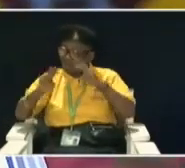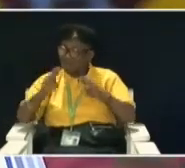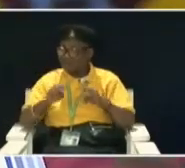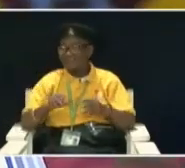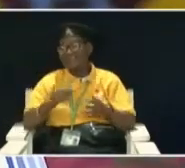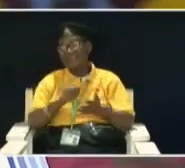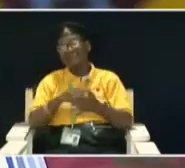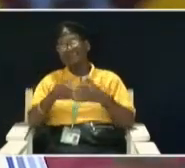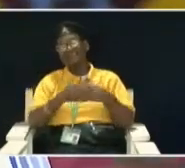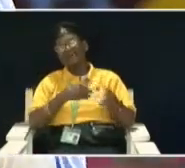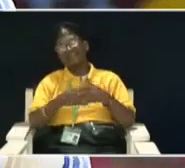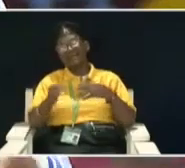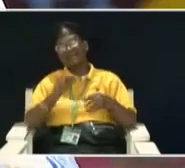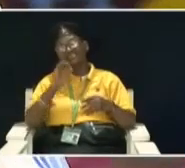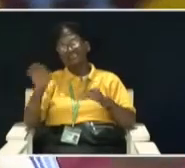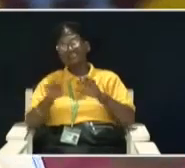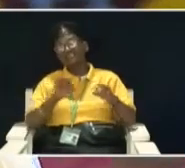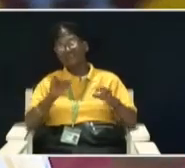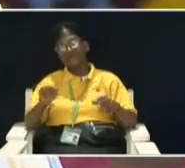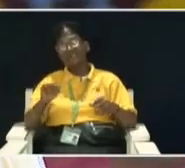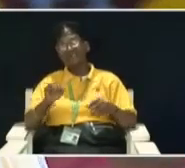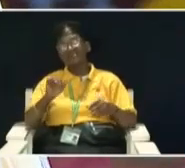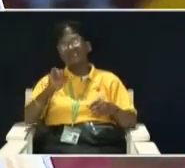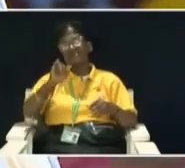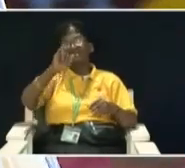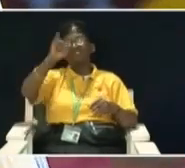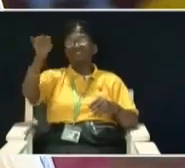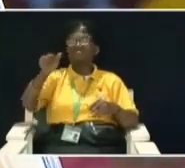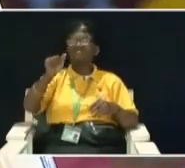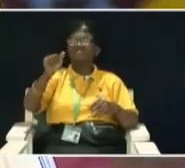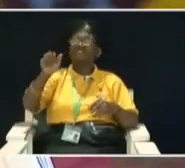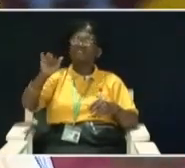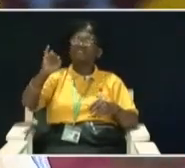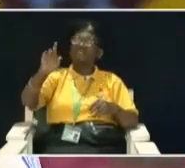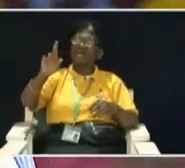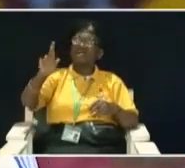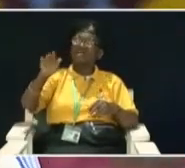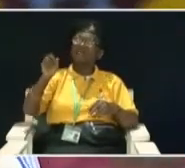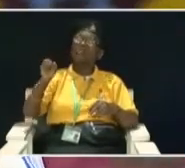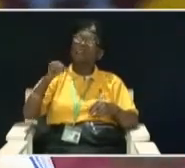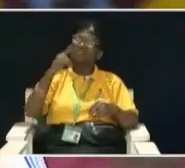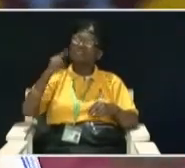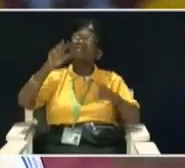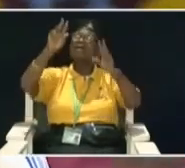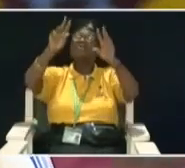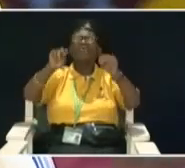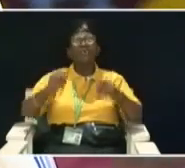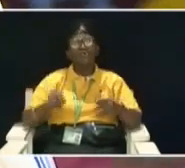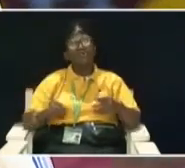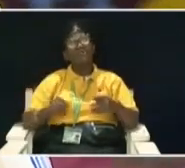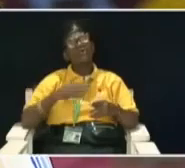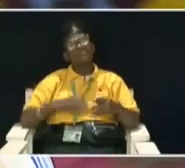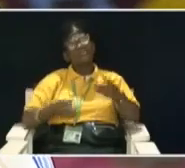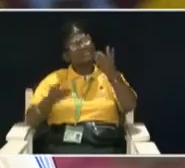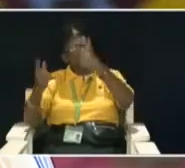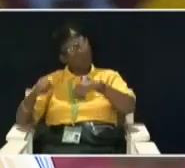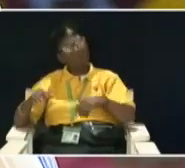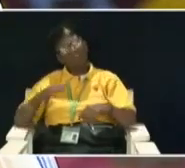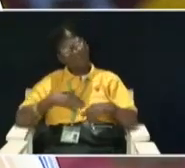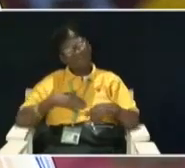What do you call this fellow? Jairus said, "Lord, please come. My daughter is about to